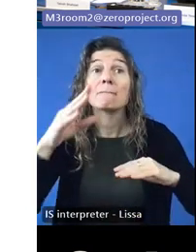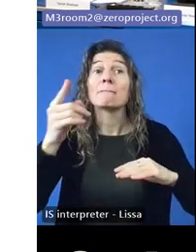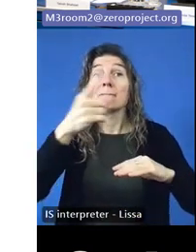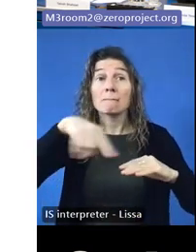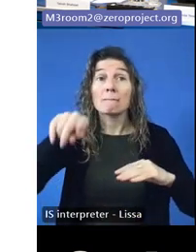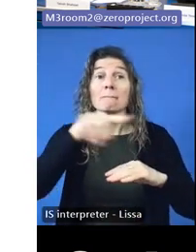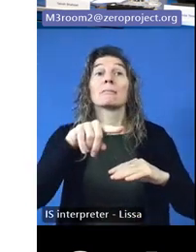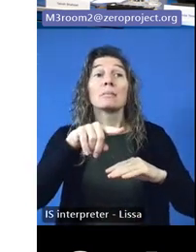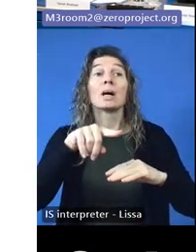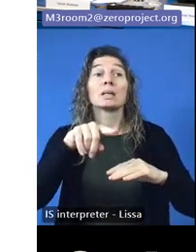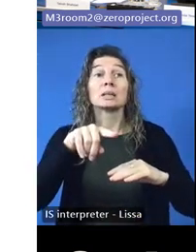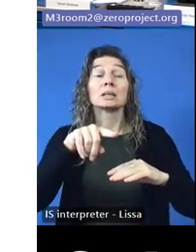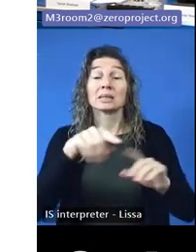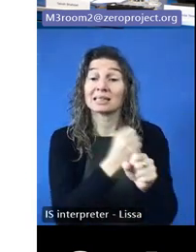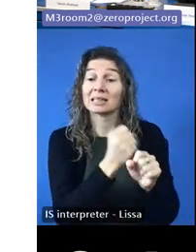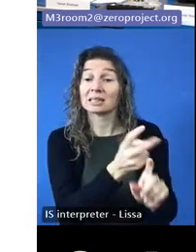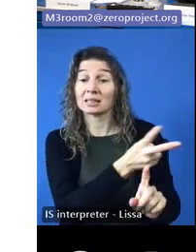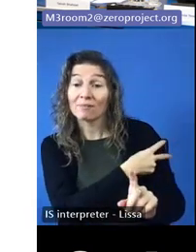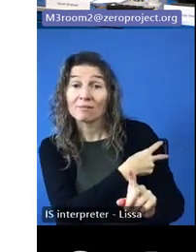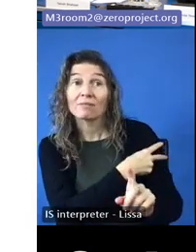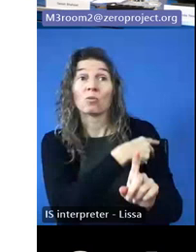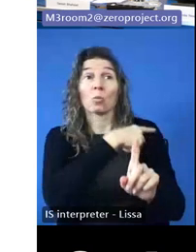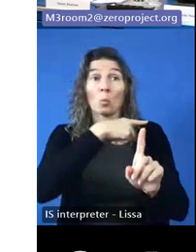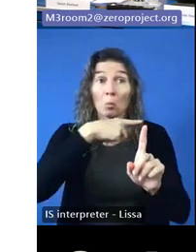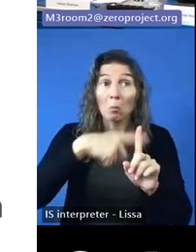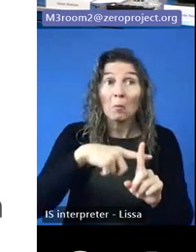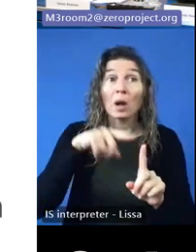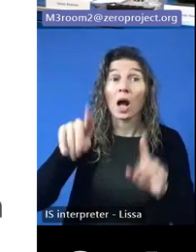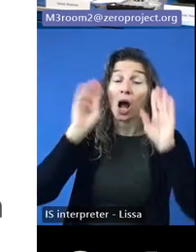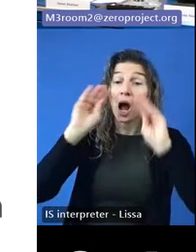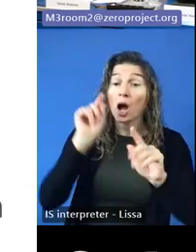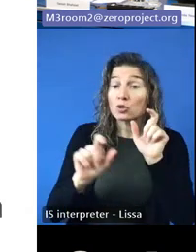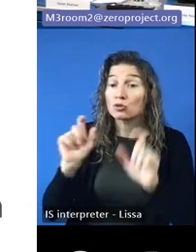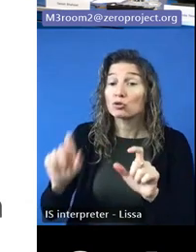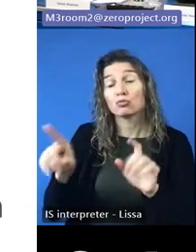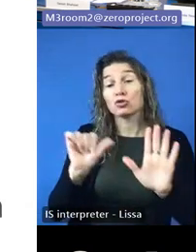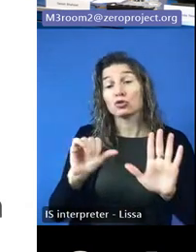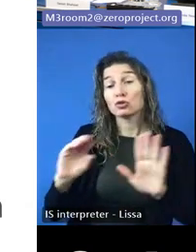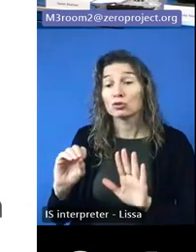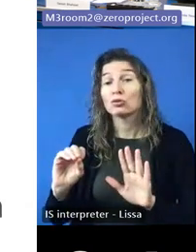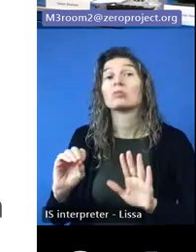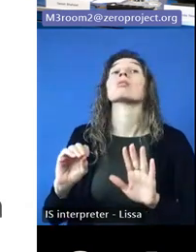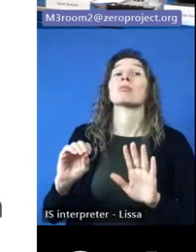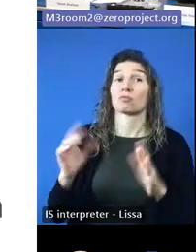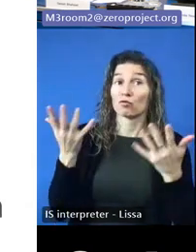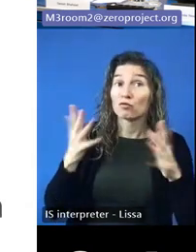least 85% of our graduates have been enrolled in mainstream schools.